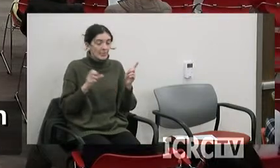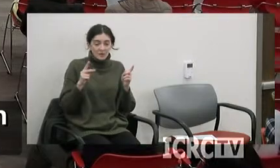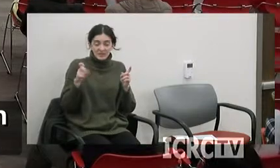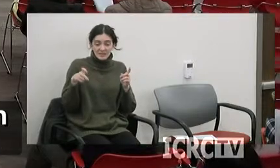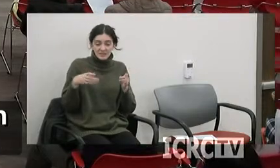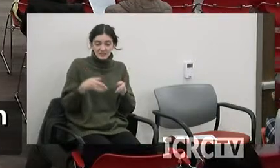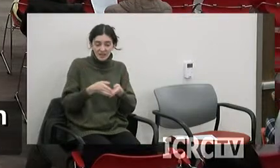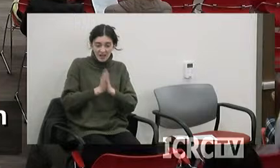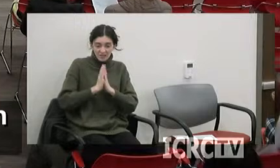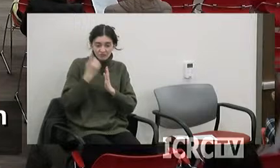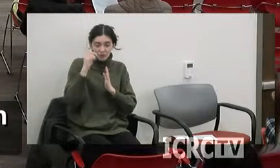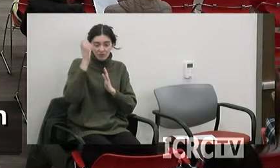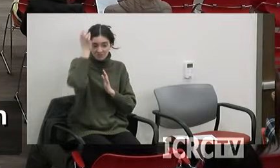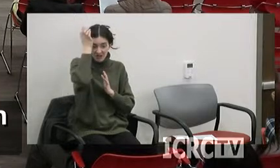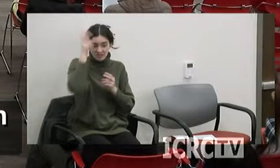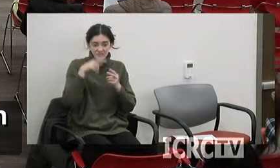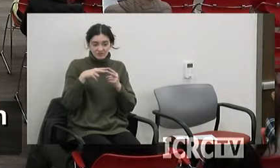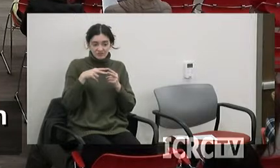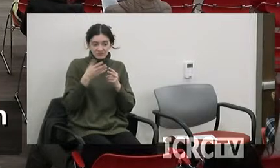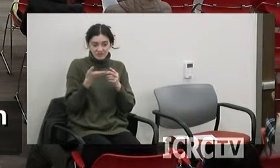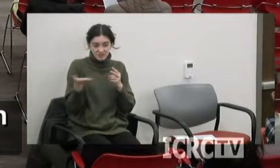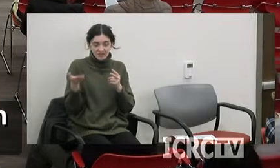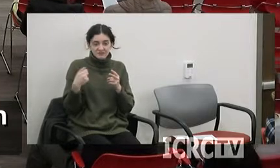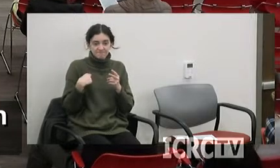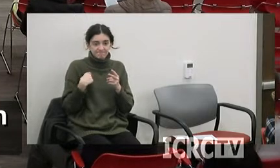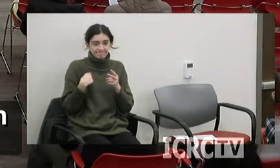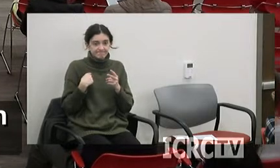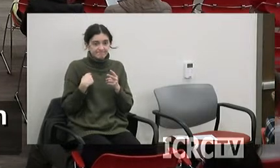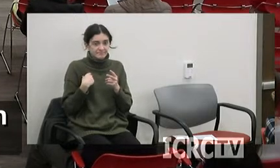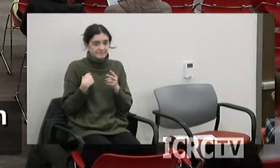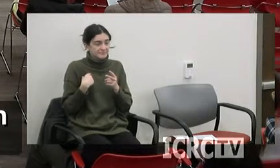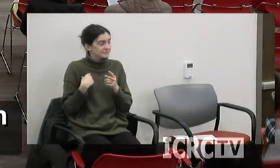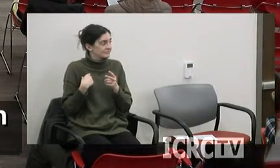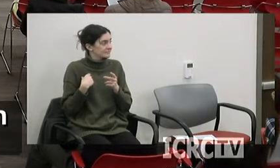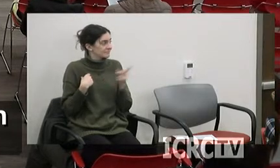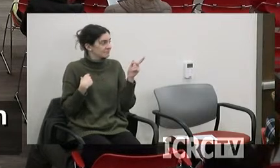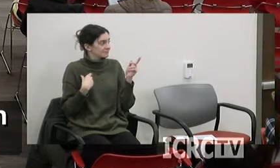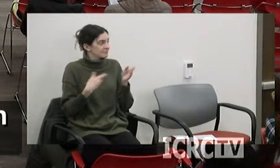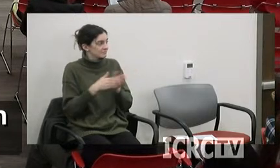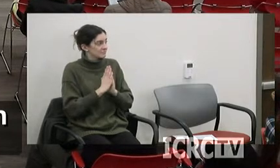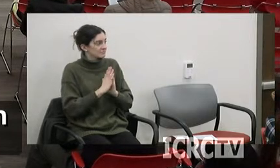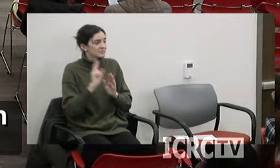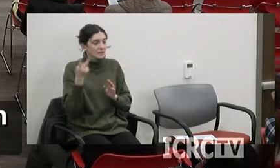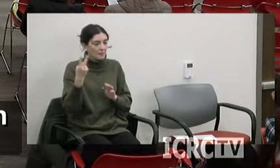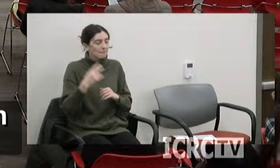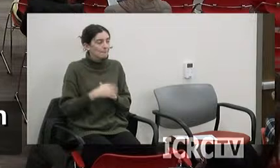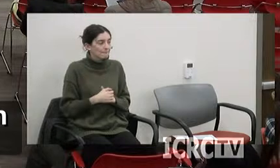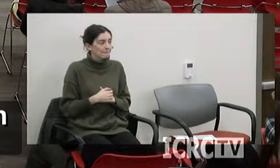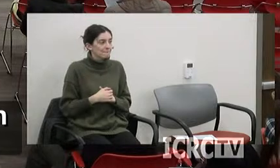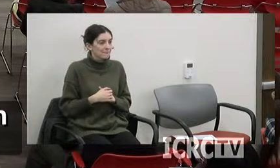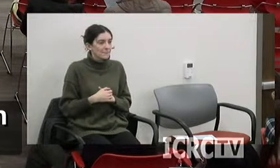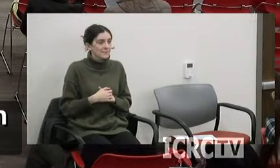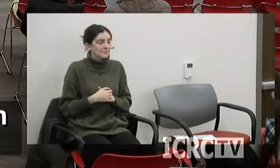of the 2 district inventory items as listed here. So moved. Second.